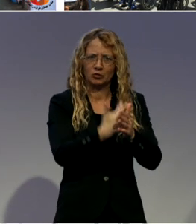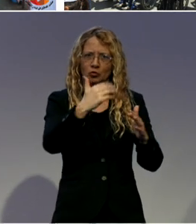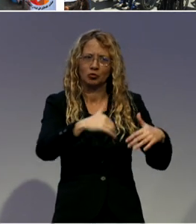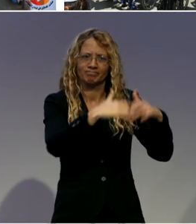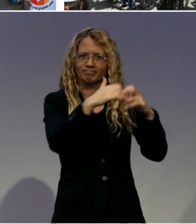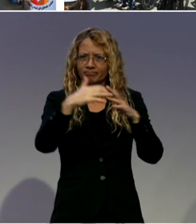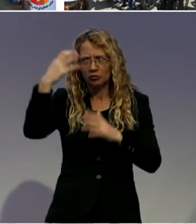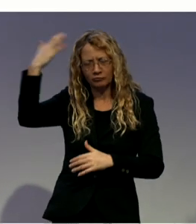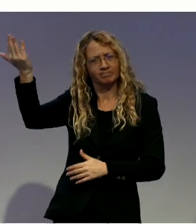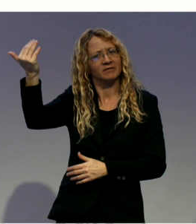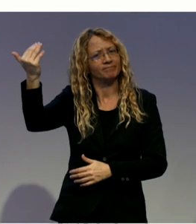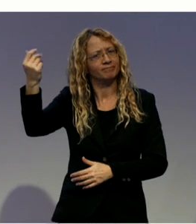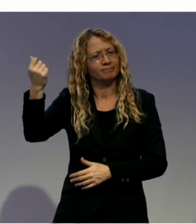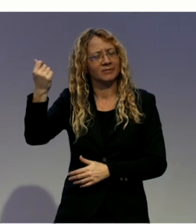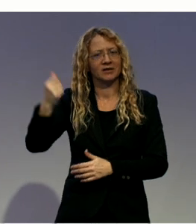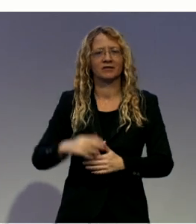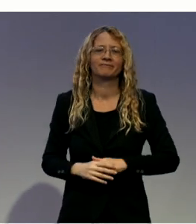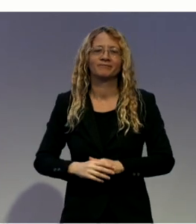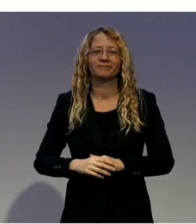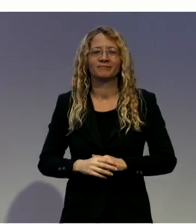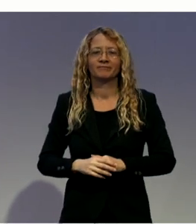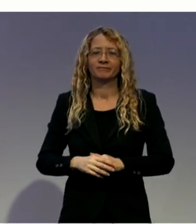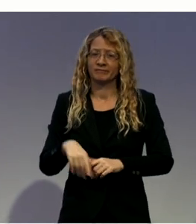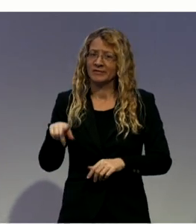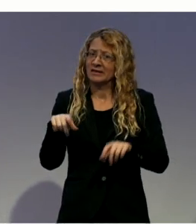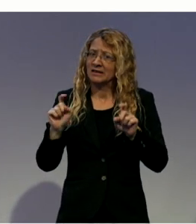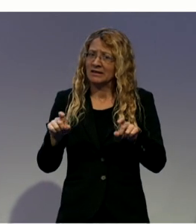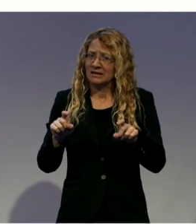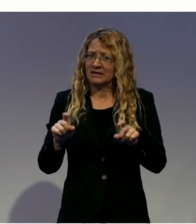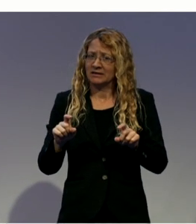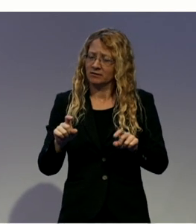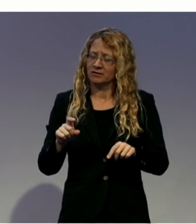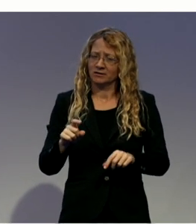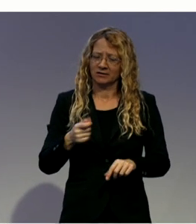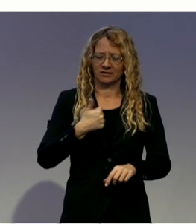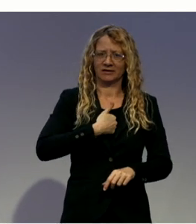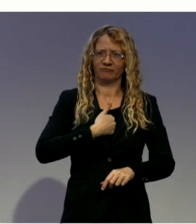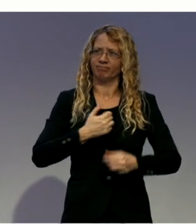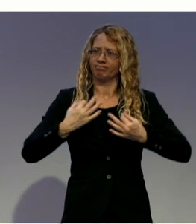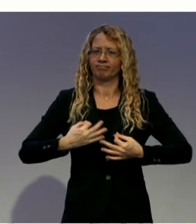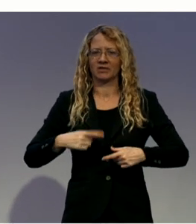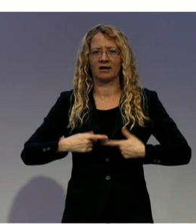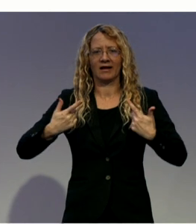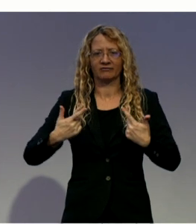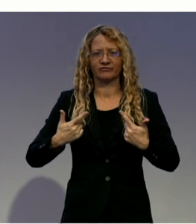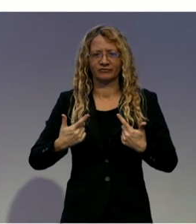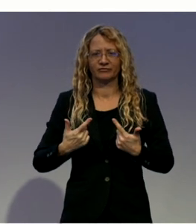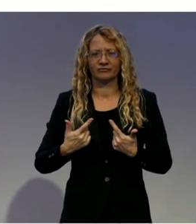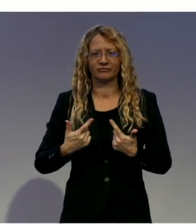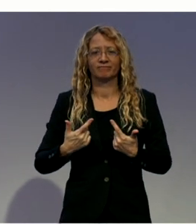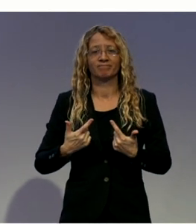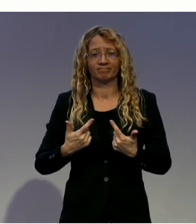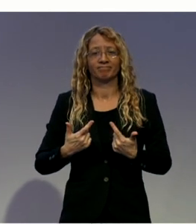for any integration possible. And before, thank you, there is a film. Is there a film? Did they pass a film or not? Is there, was a